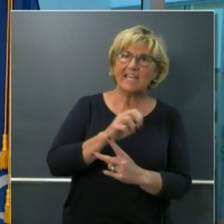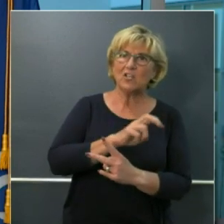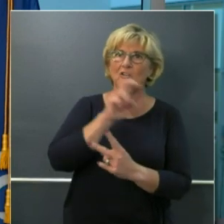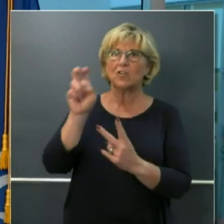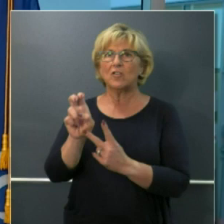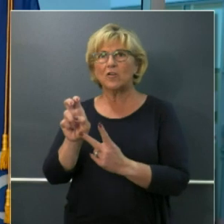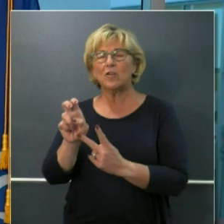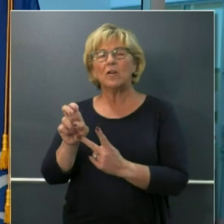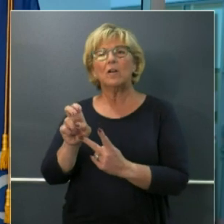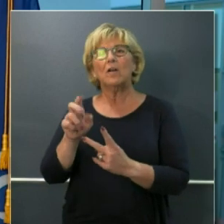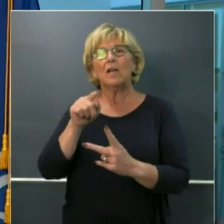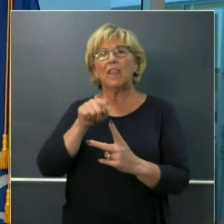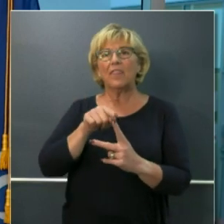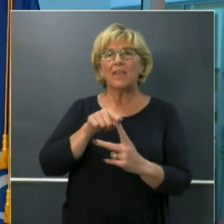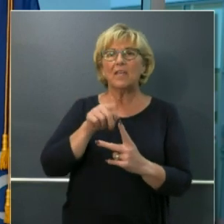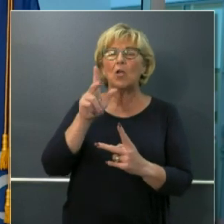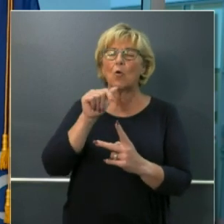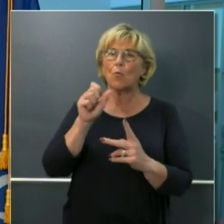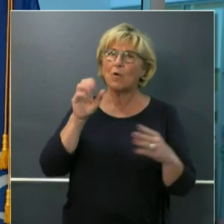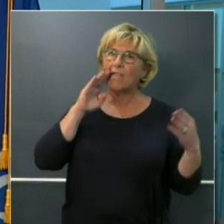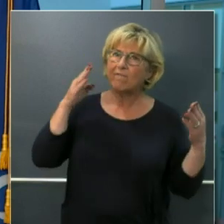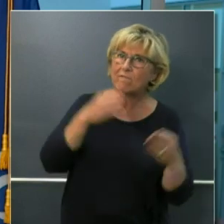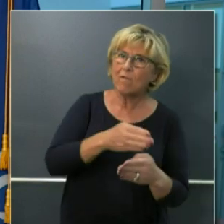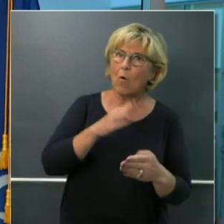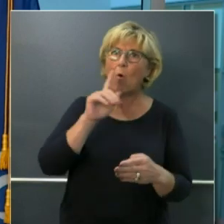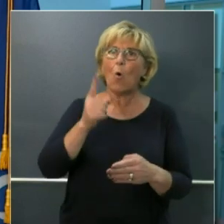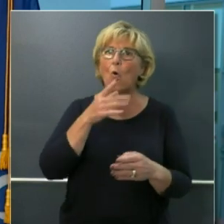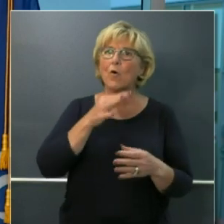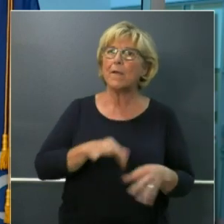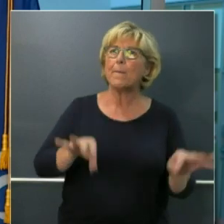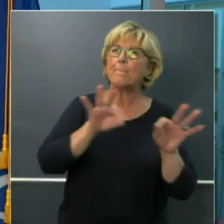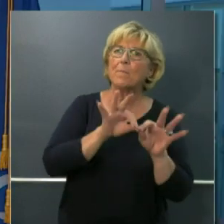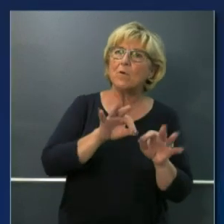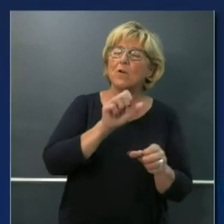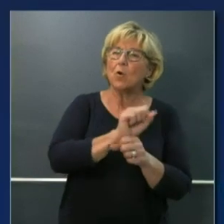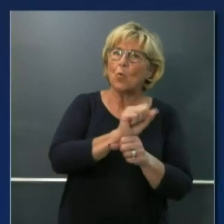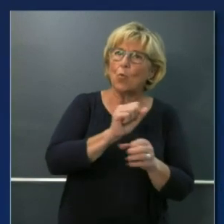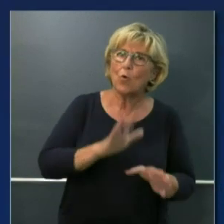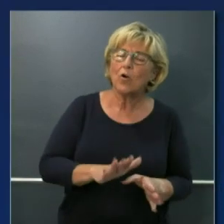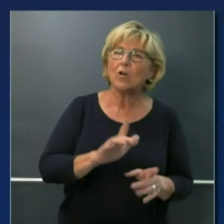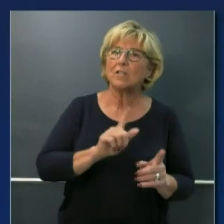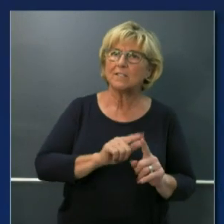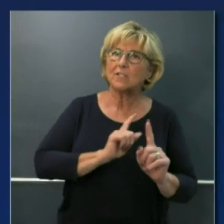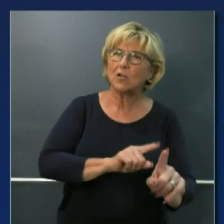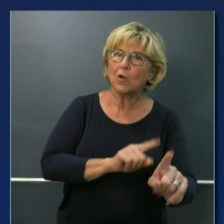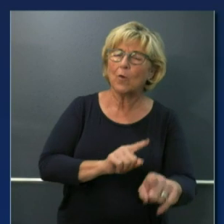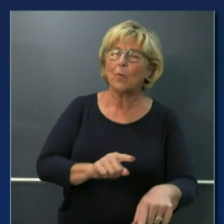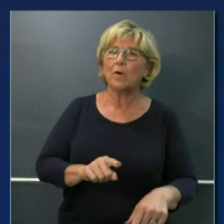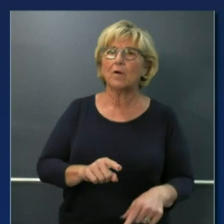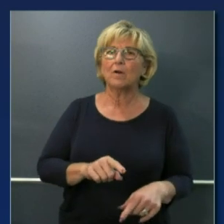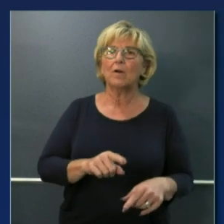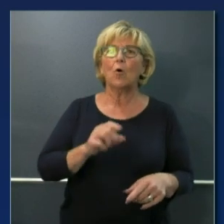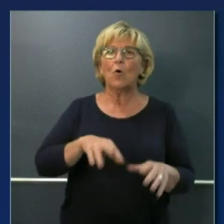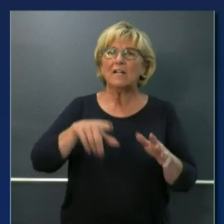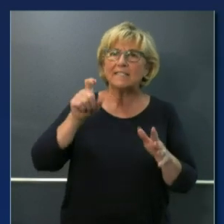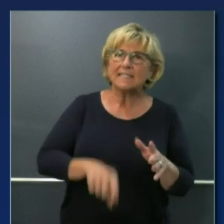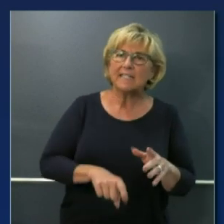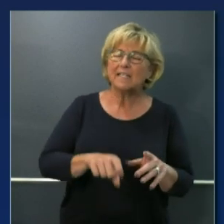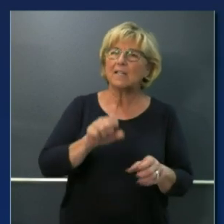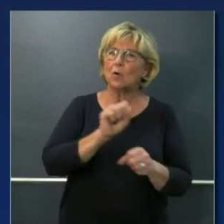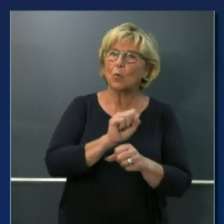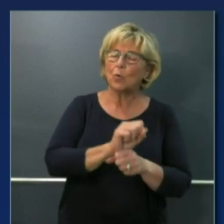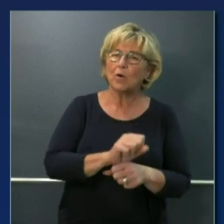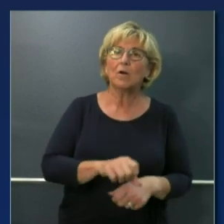stay-at-home with quite limited engagement, to one that will create more opportunities for lower risk